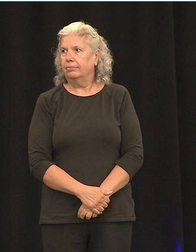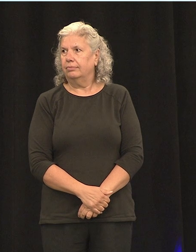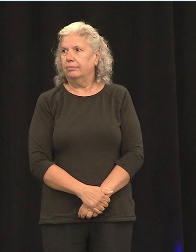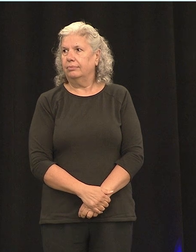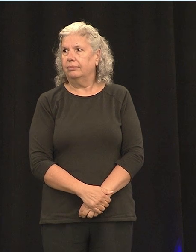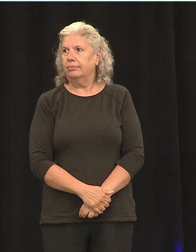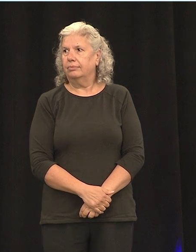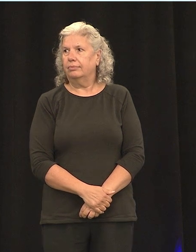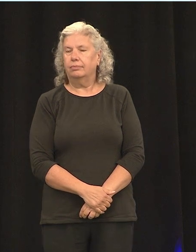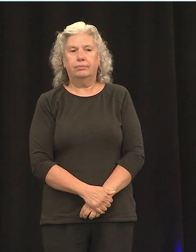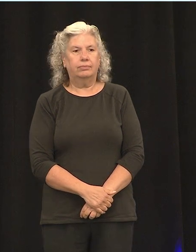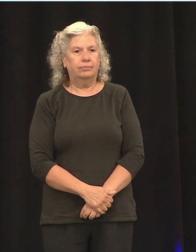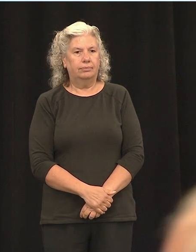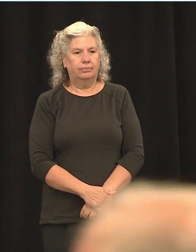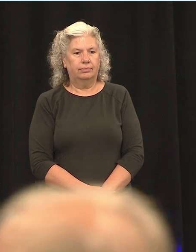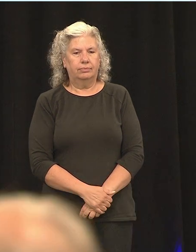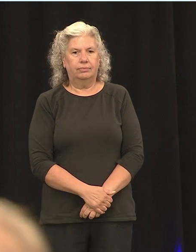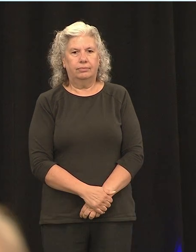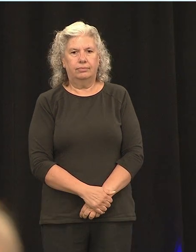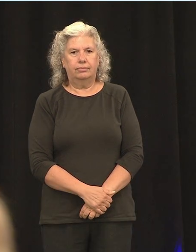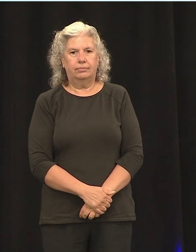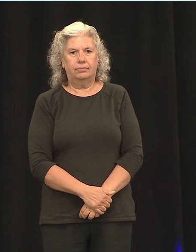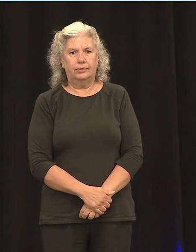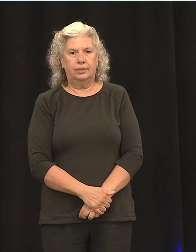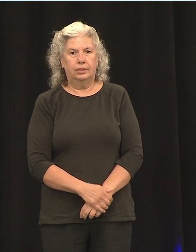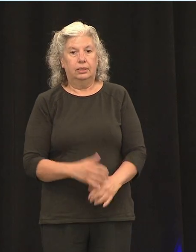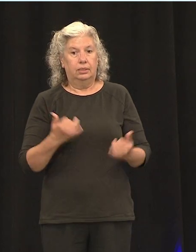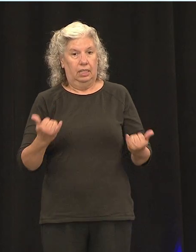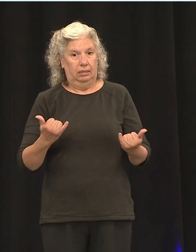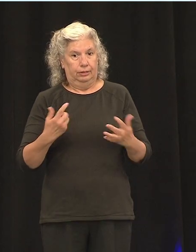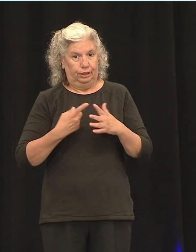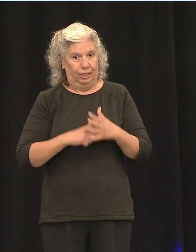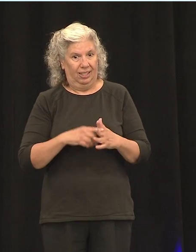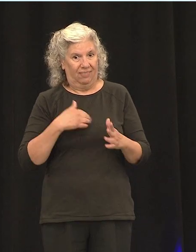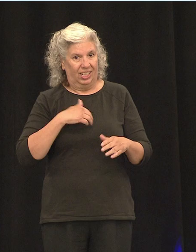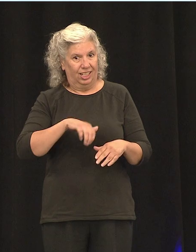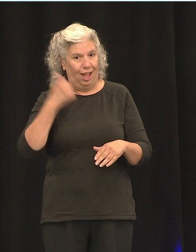Okay. And we're going to start with another prize drawing.